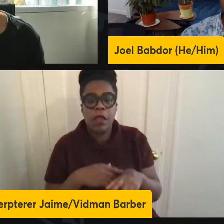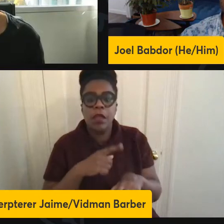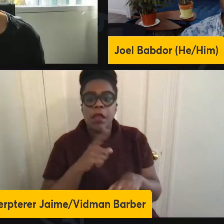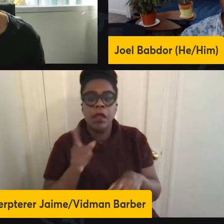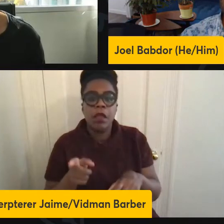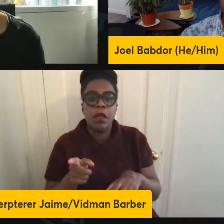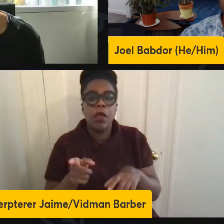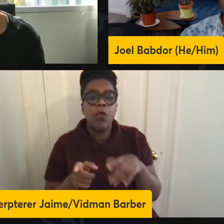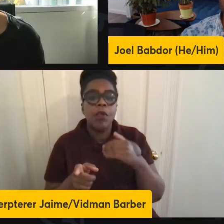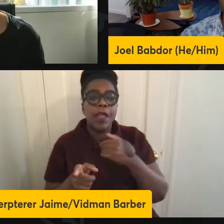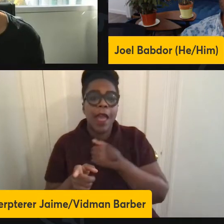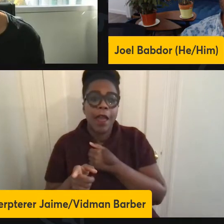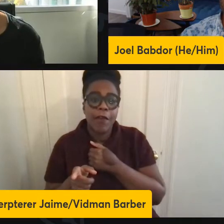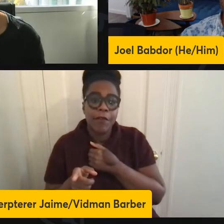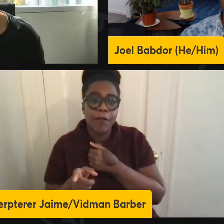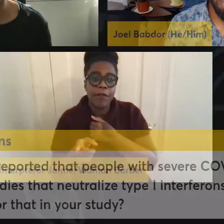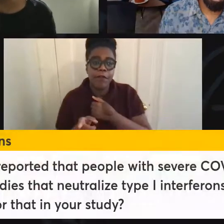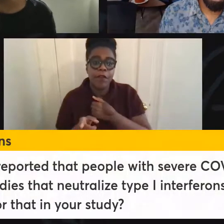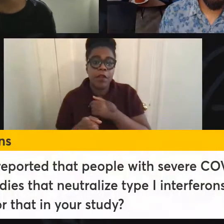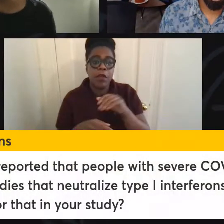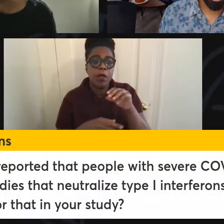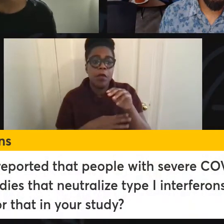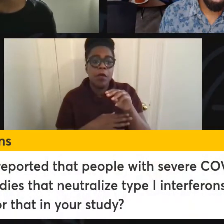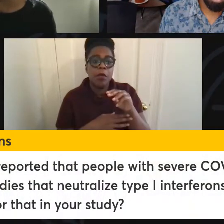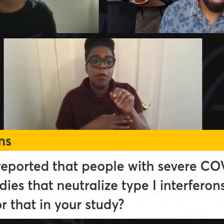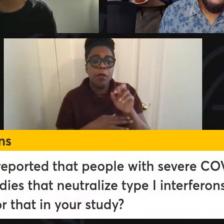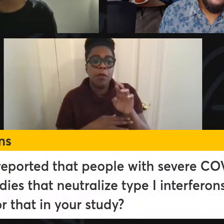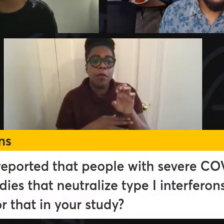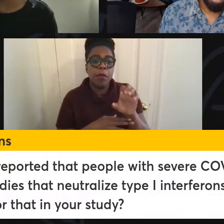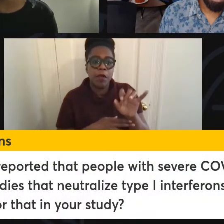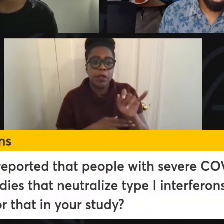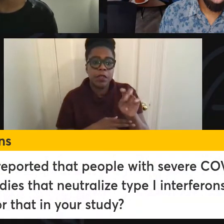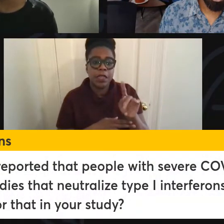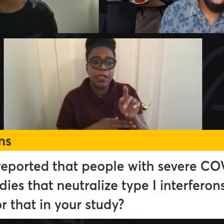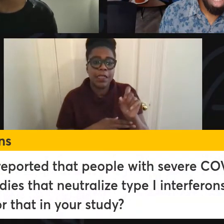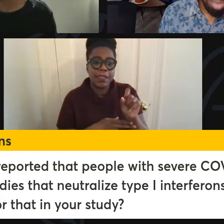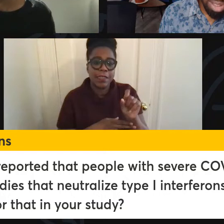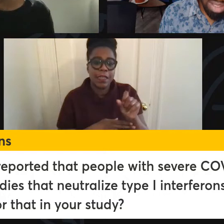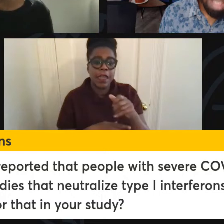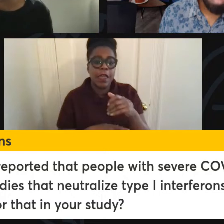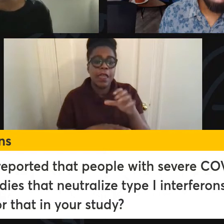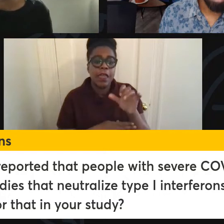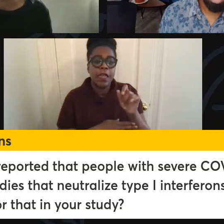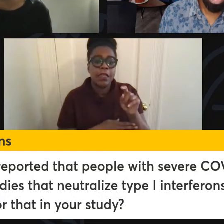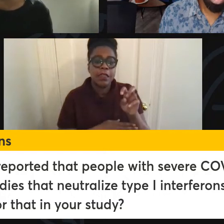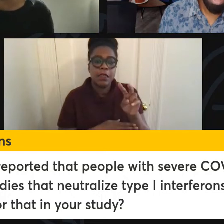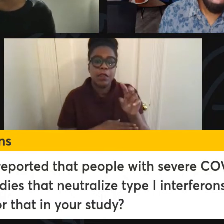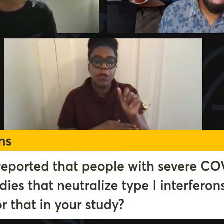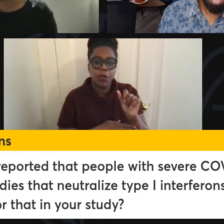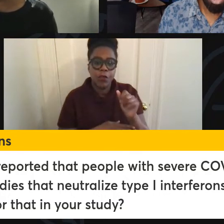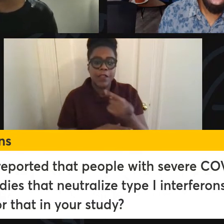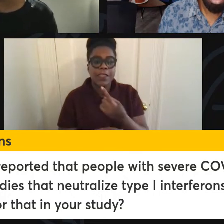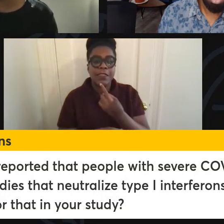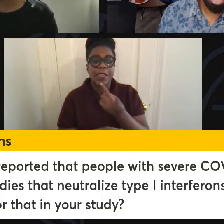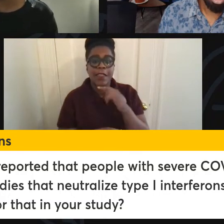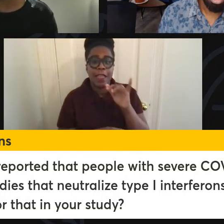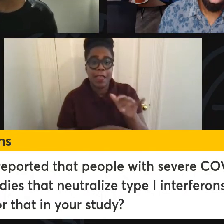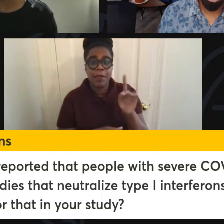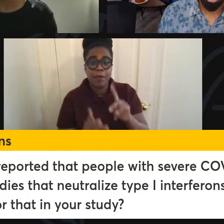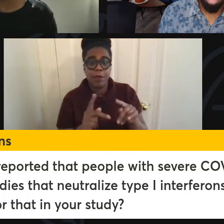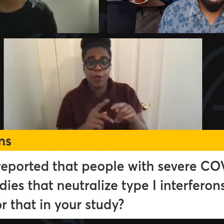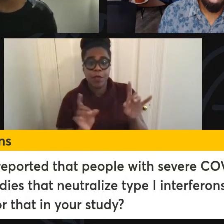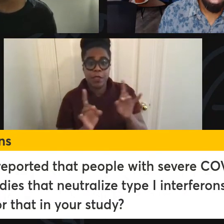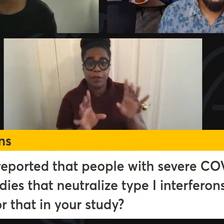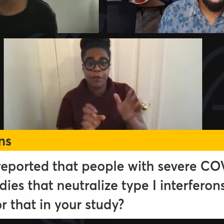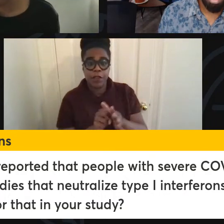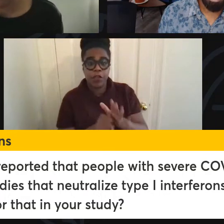Jenkins asking, Casanova reported that people with severe COVID have autoantibodies that neutralize type 1 interferon. Do